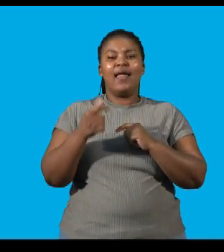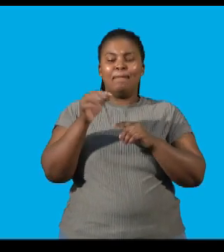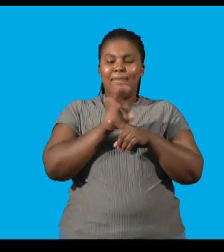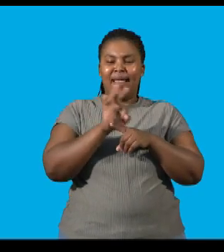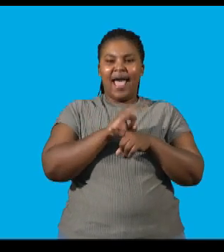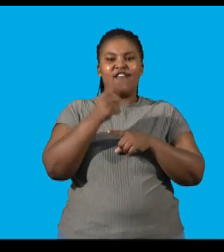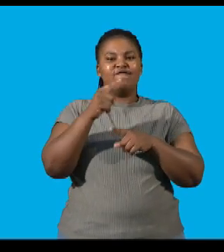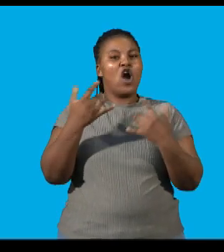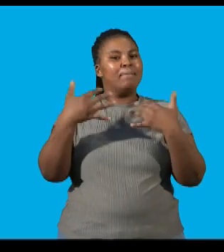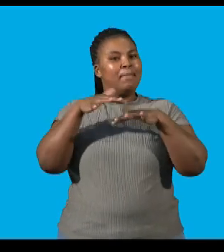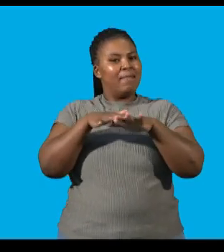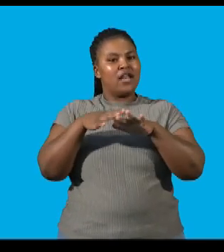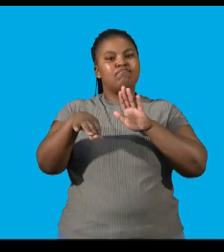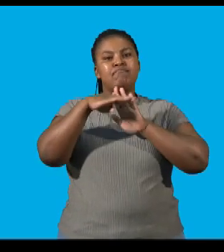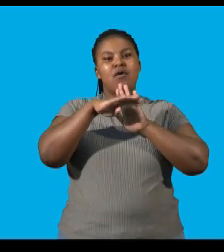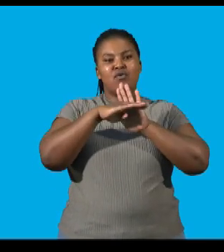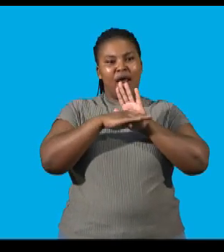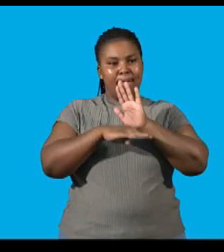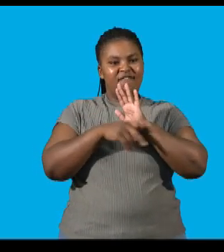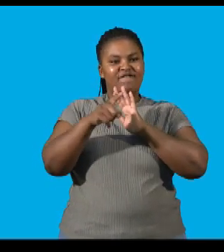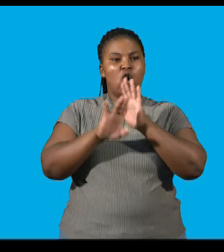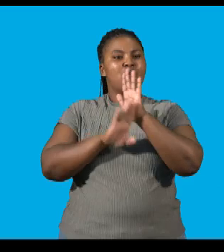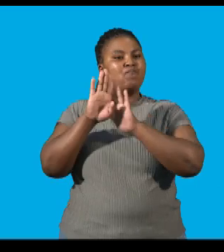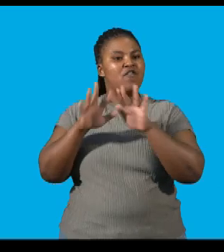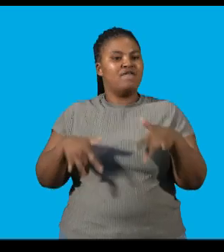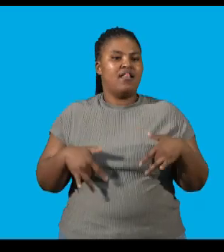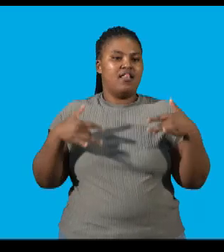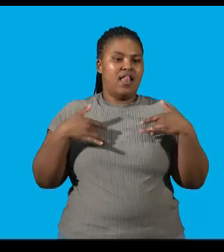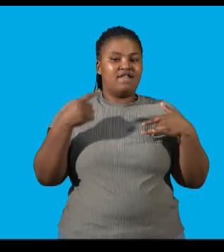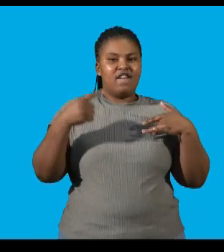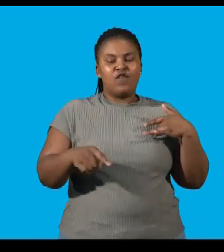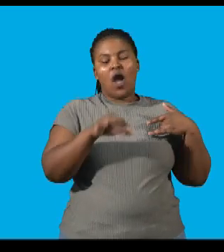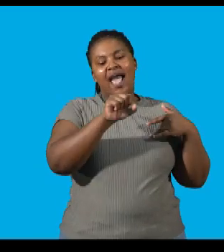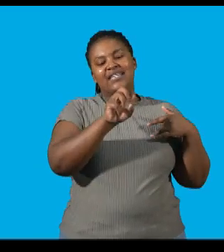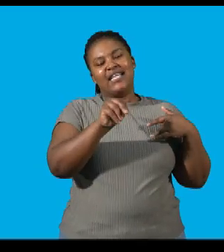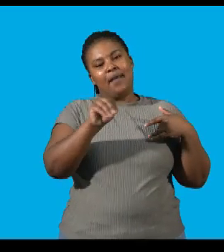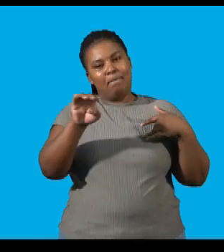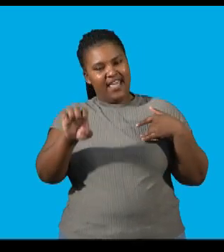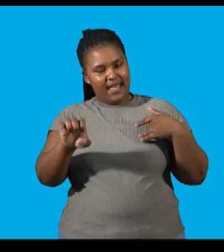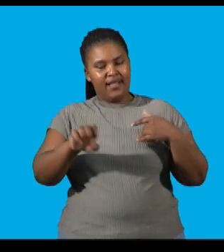plan on implementing programs to improve the livelihood of township